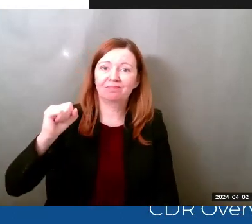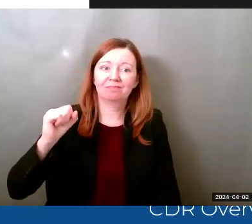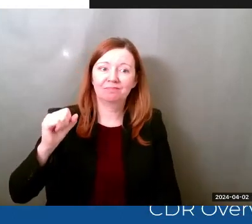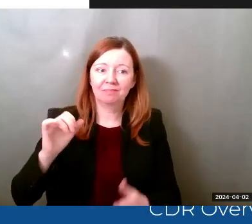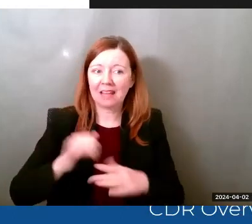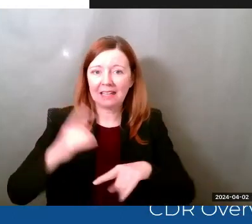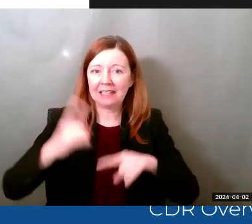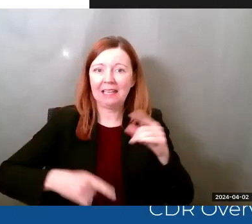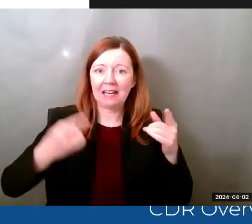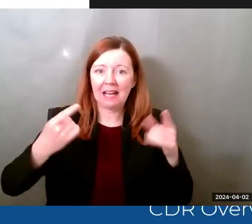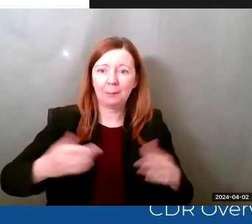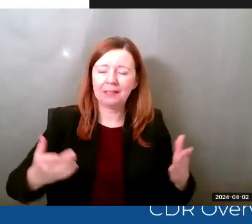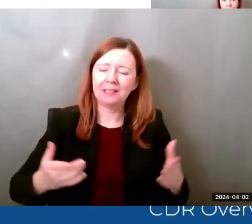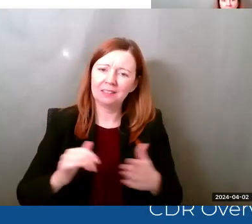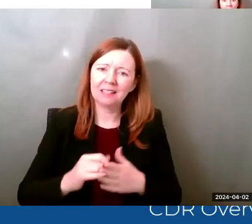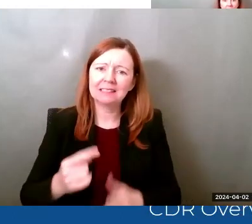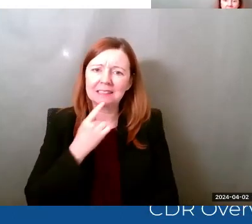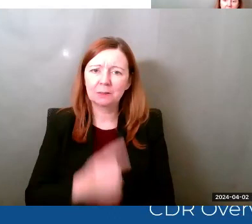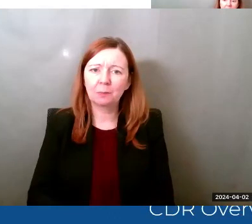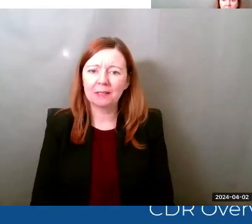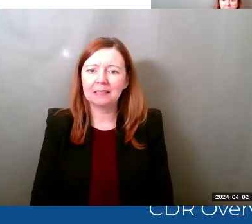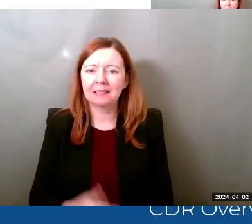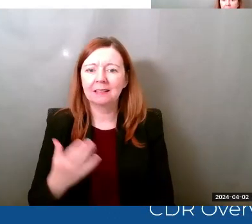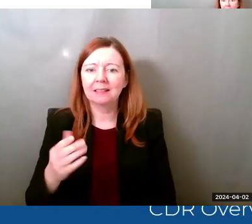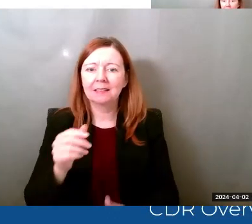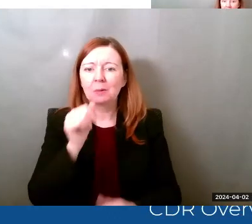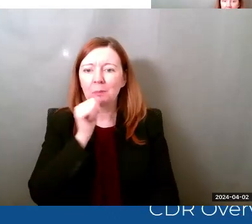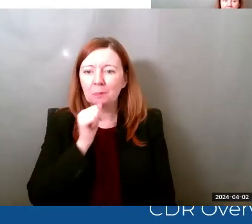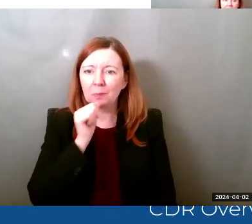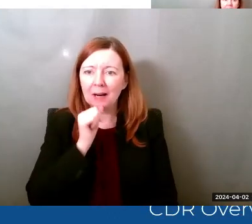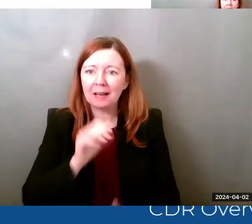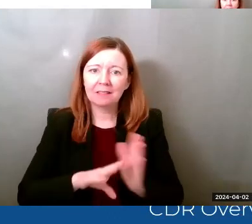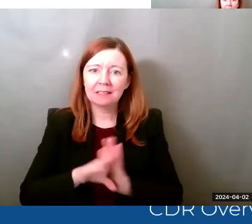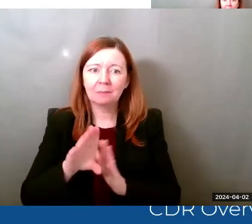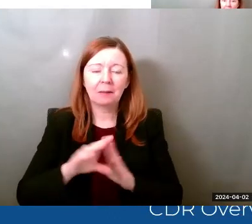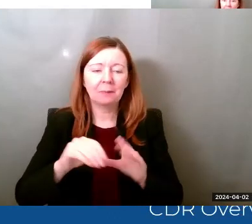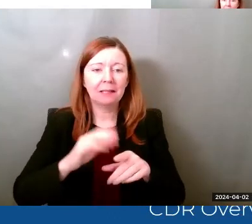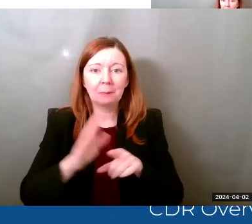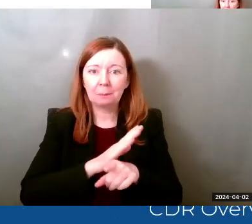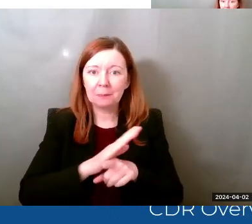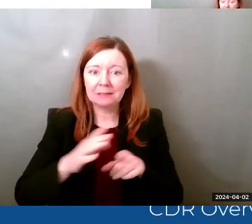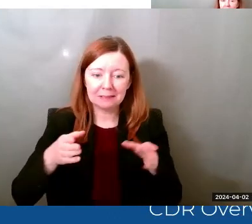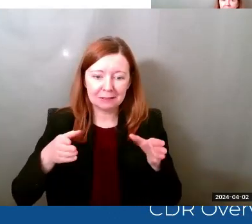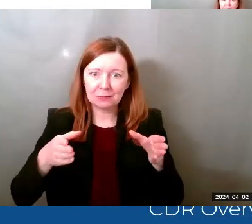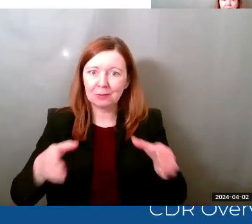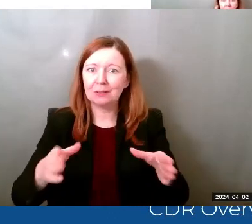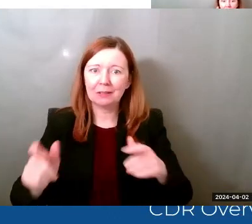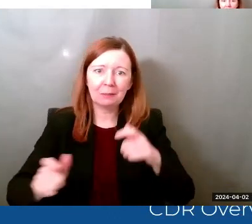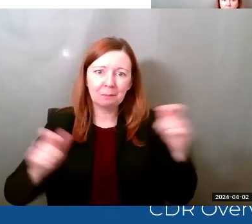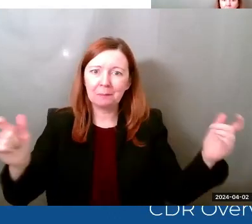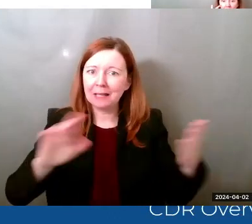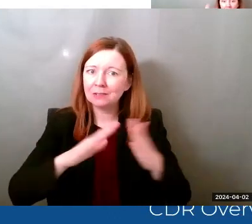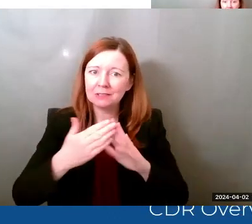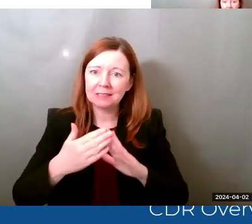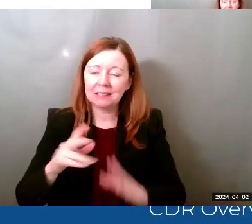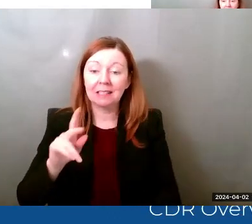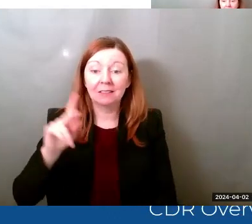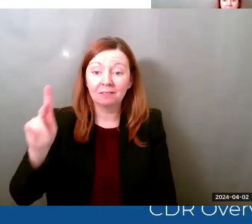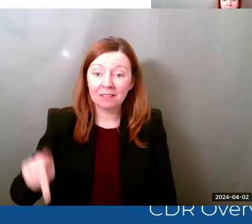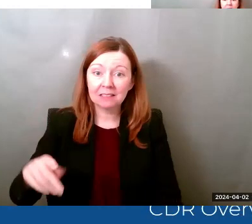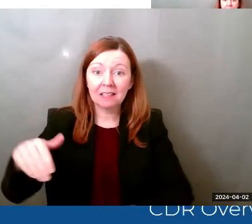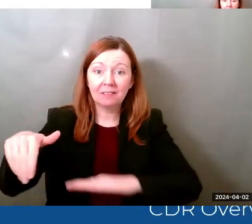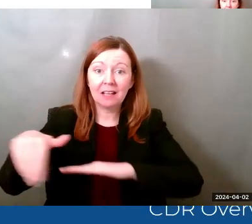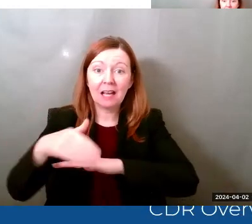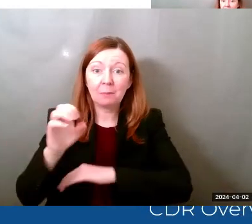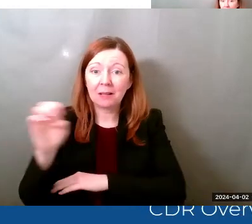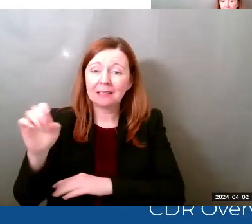frankly. This is a private development on a business corridor in the heart of a major city. Philadelphia and Market East need more